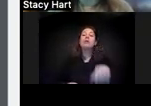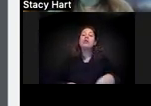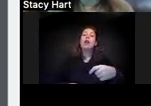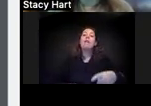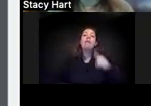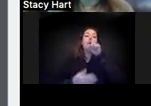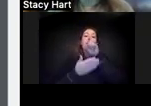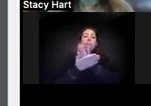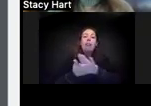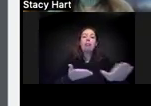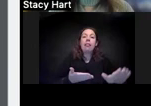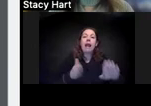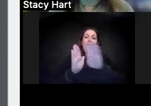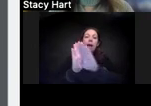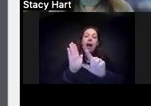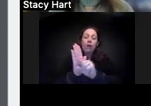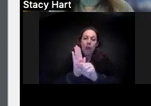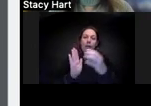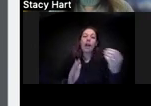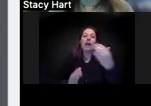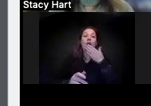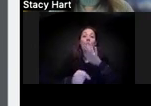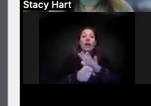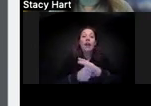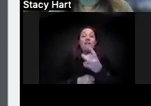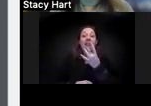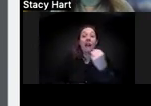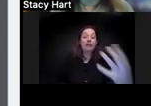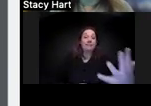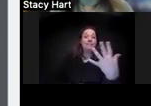and with good lighting. Next slide.